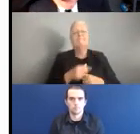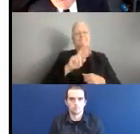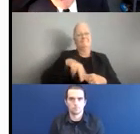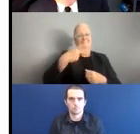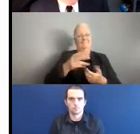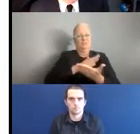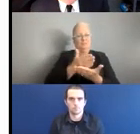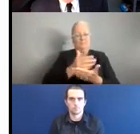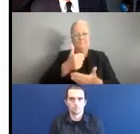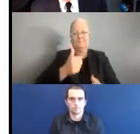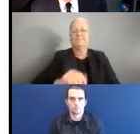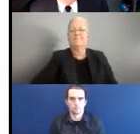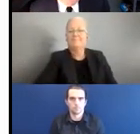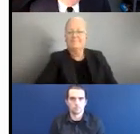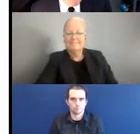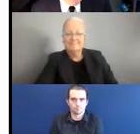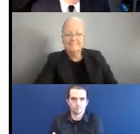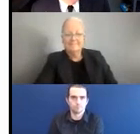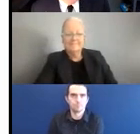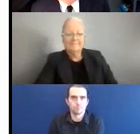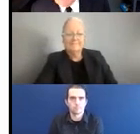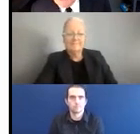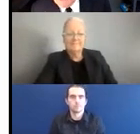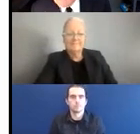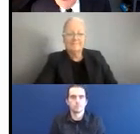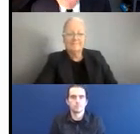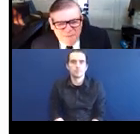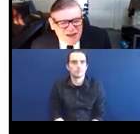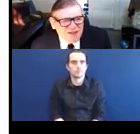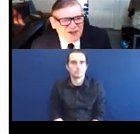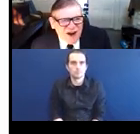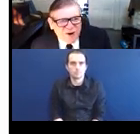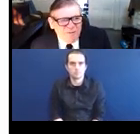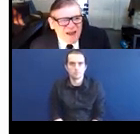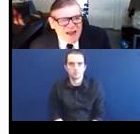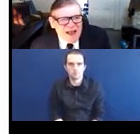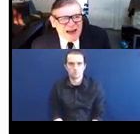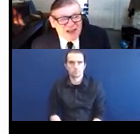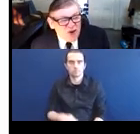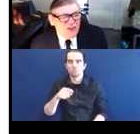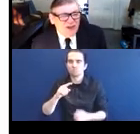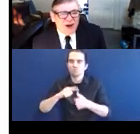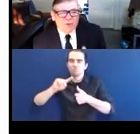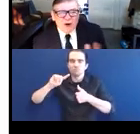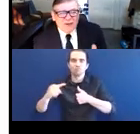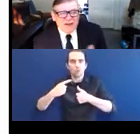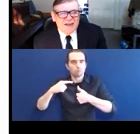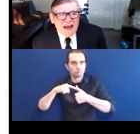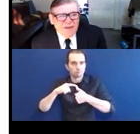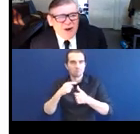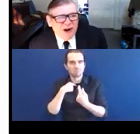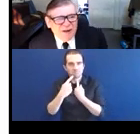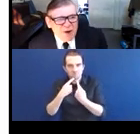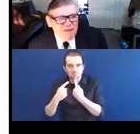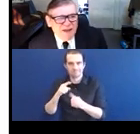mentioned in the presentation, but I'm going to show you a bit of a film on this because I think it's a very impressive struggle. And it's not in the Commonwealth, it's in